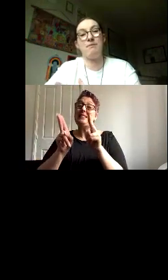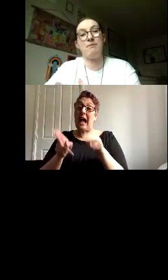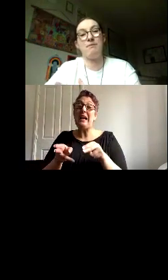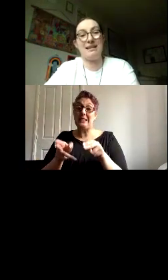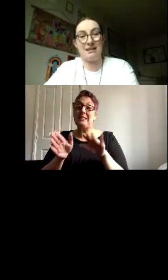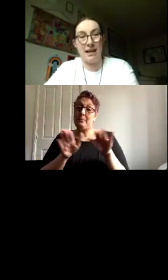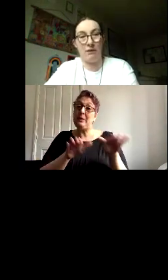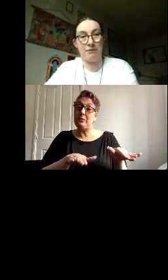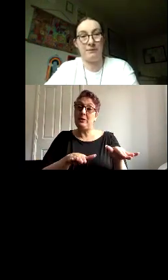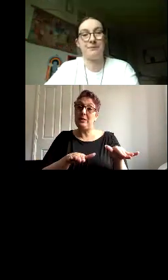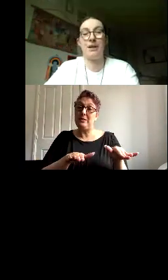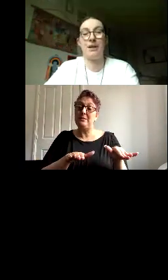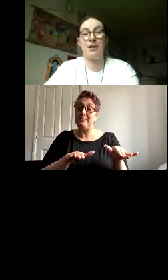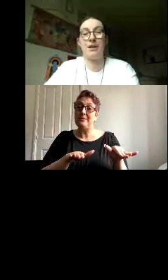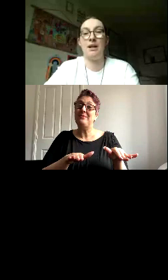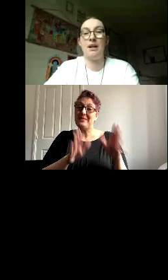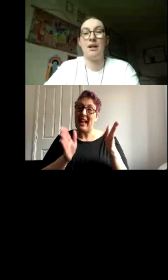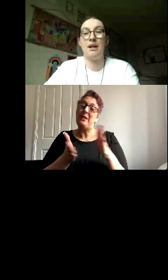care itself.